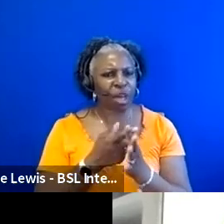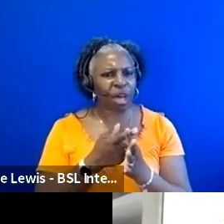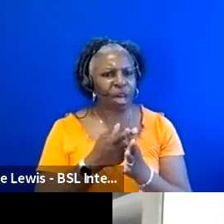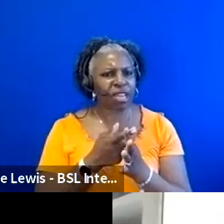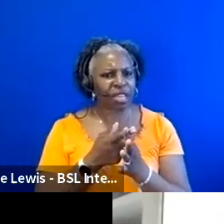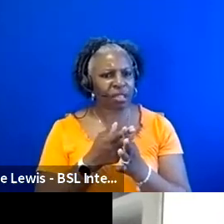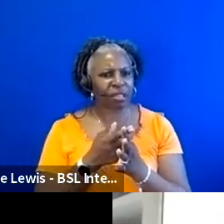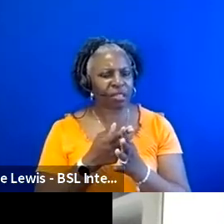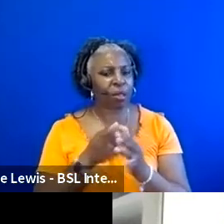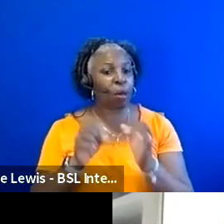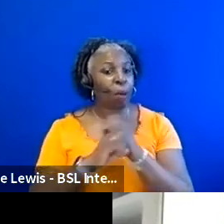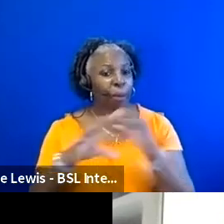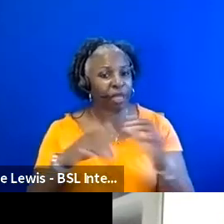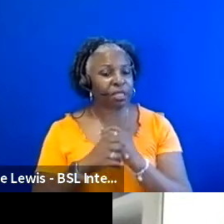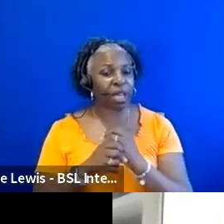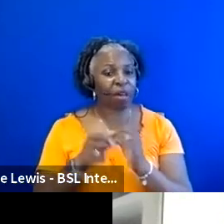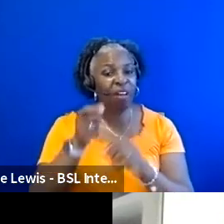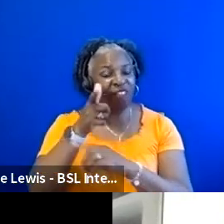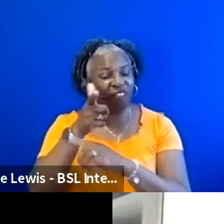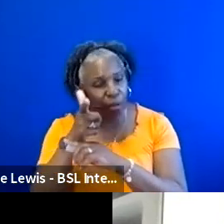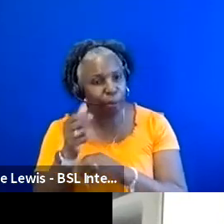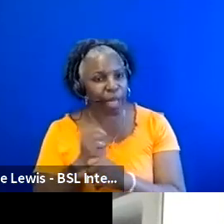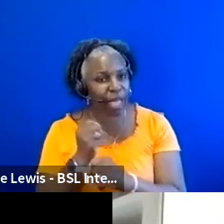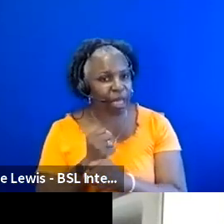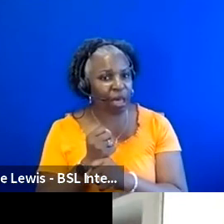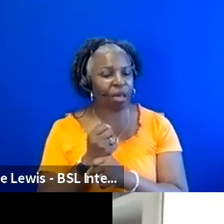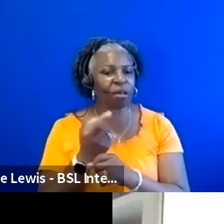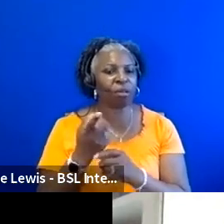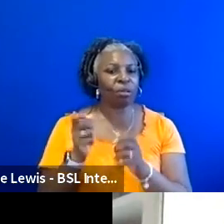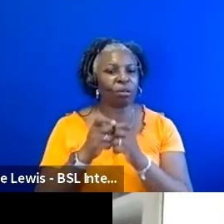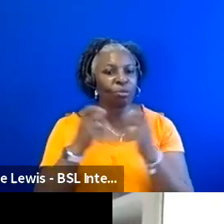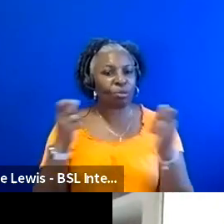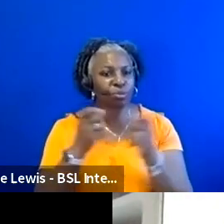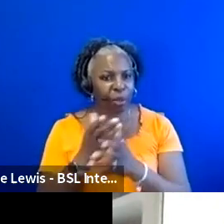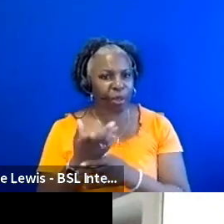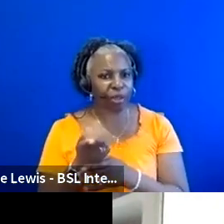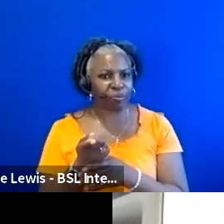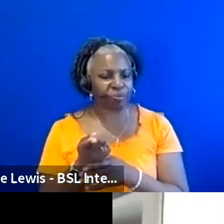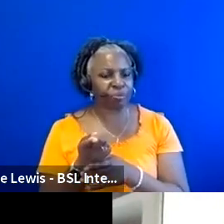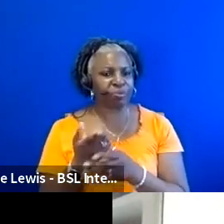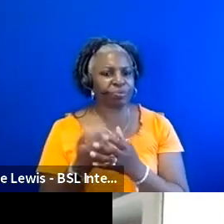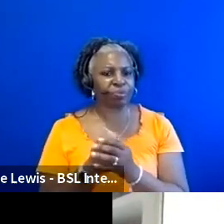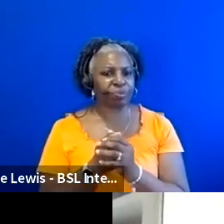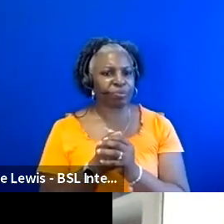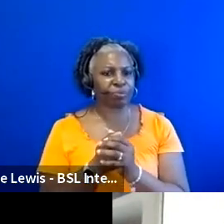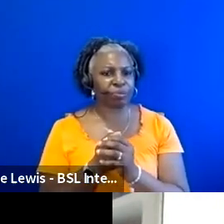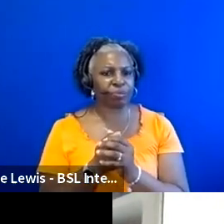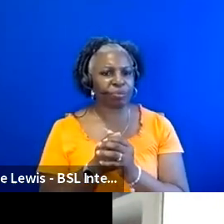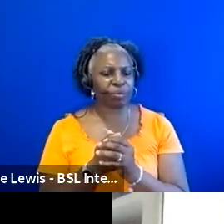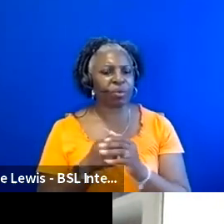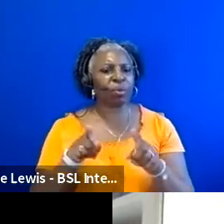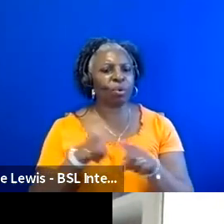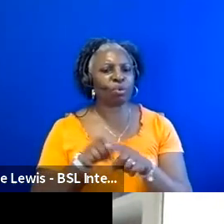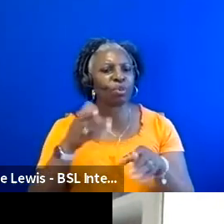international media outlets, including Reuters, Libya TV, Al Asima TV, and Naban News TV. And she's also